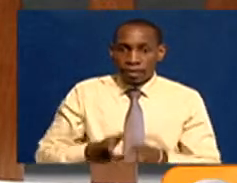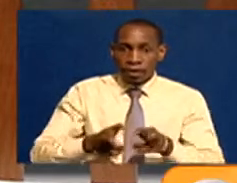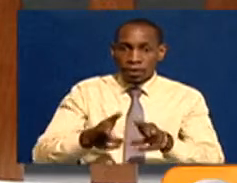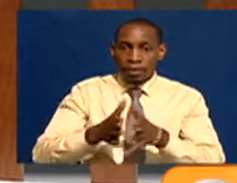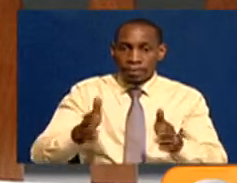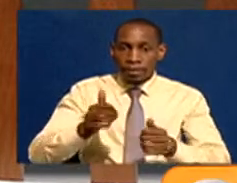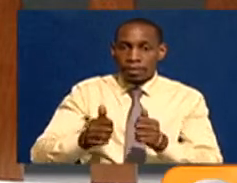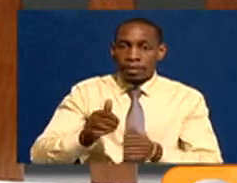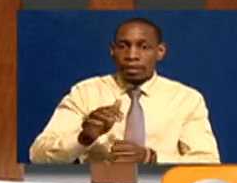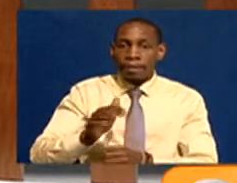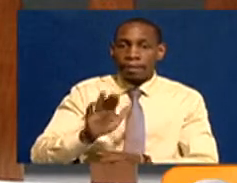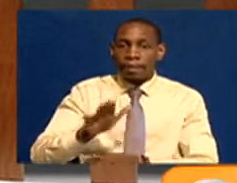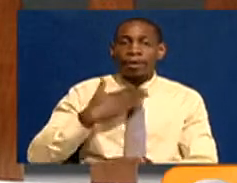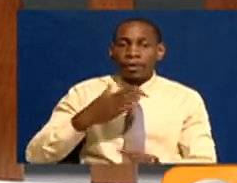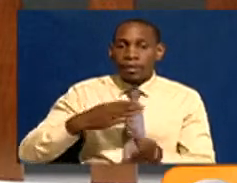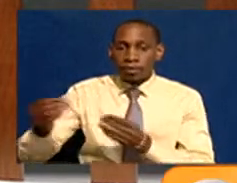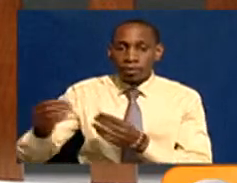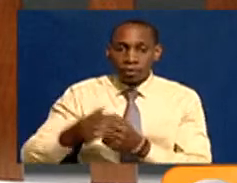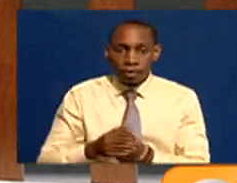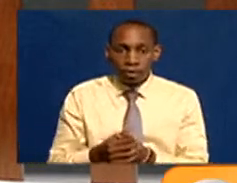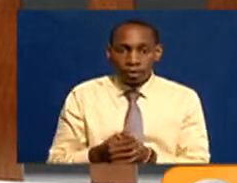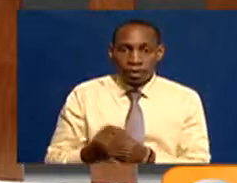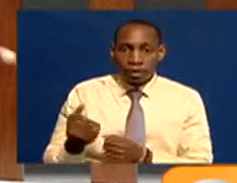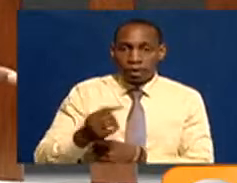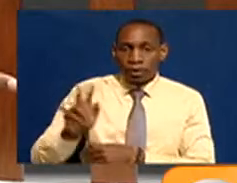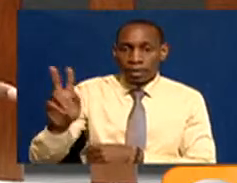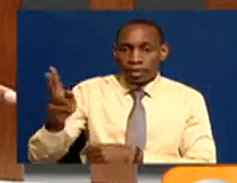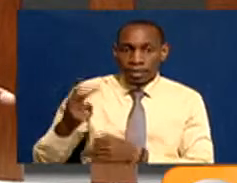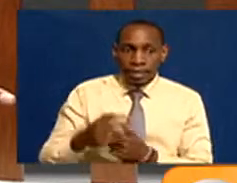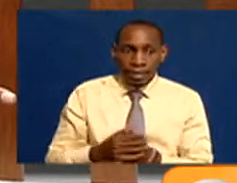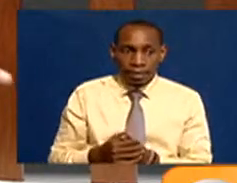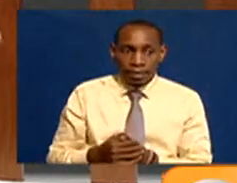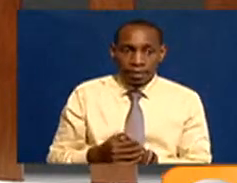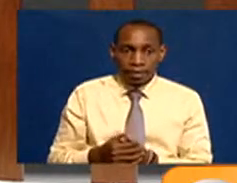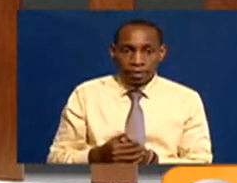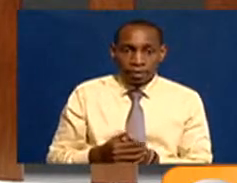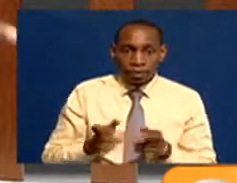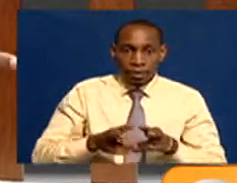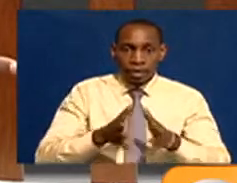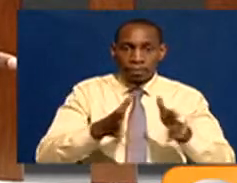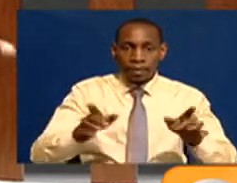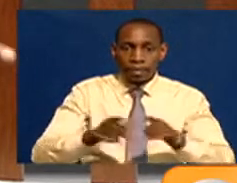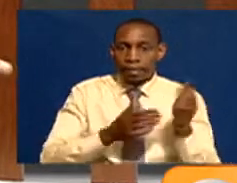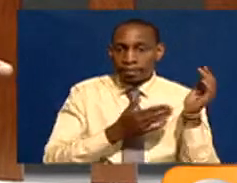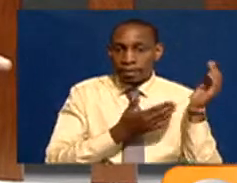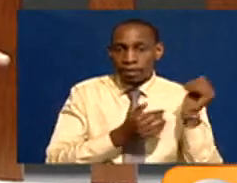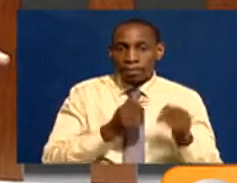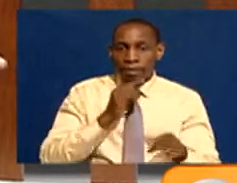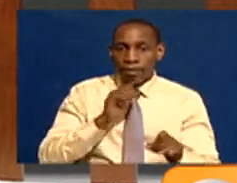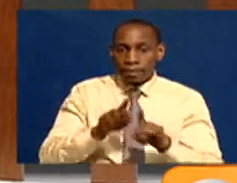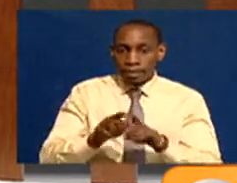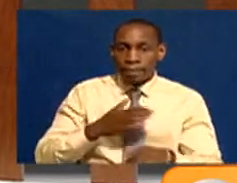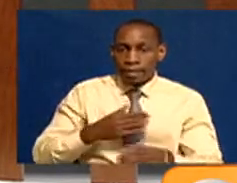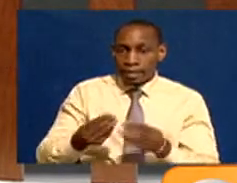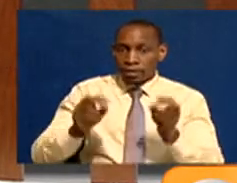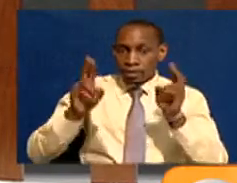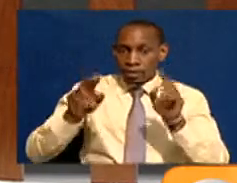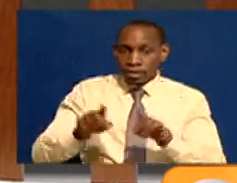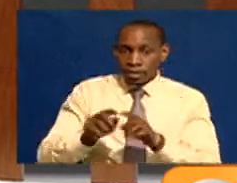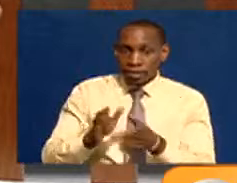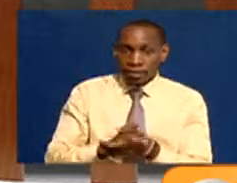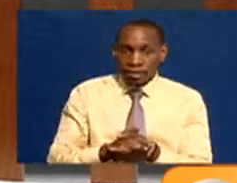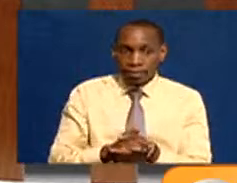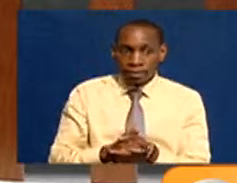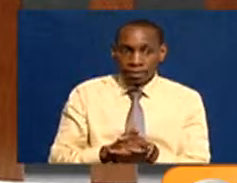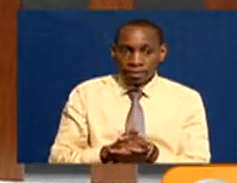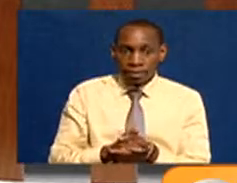to go through? It is only in Kenya where we are building highways. Mm. And I hope my brother Murkomen look at this issue. Mm. Where we put bumps